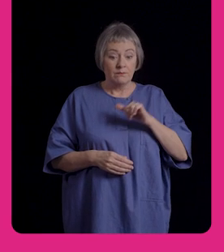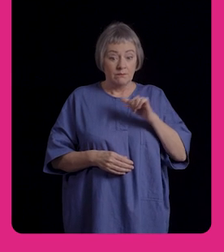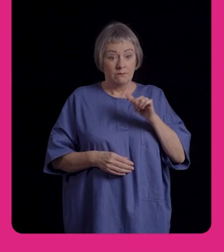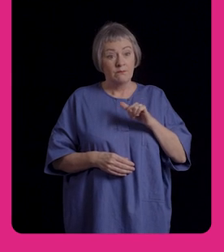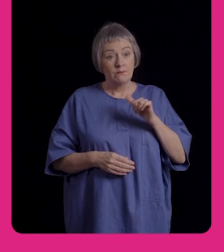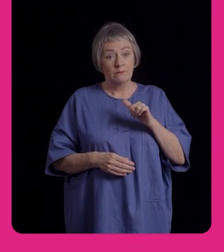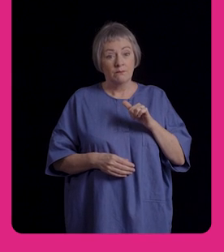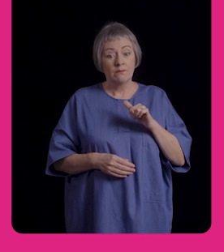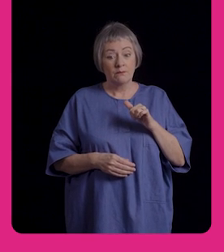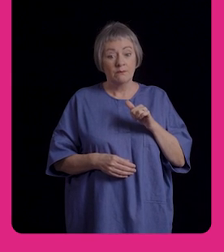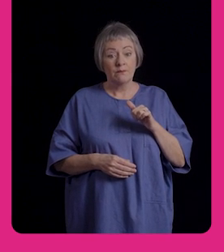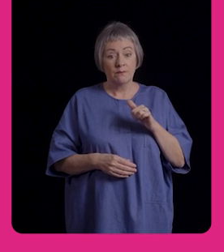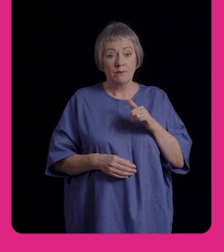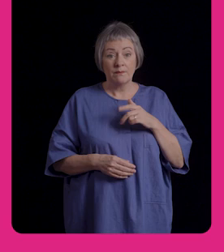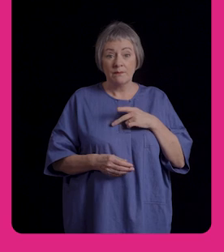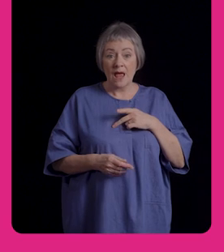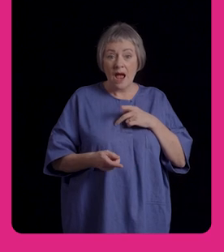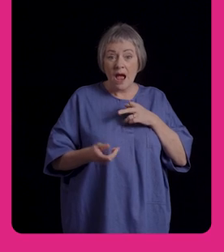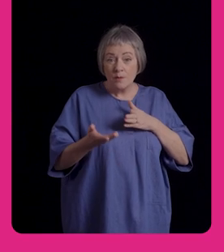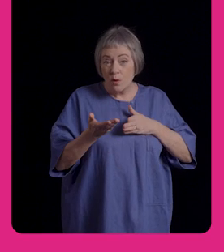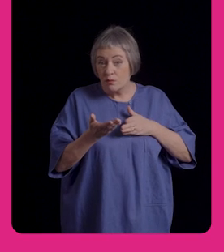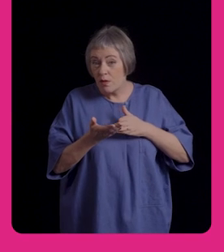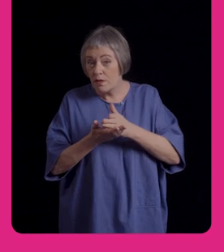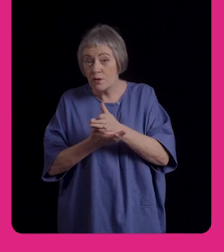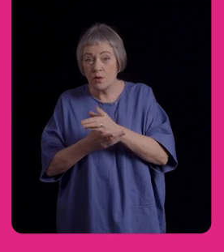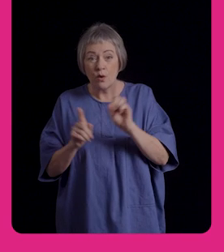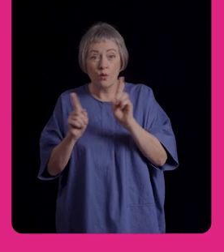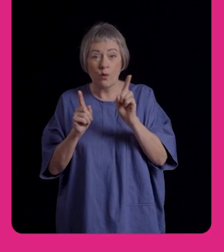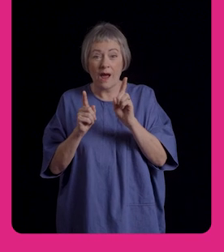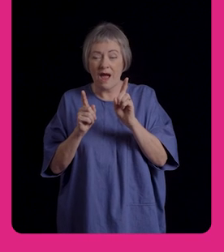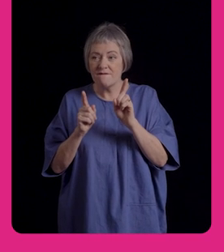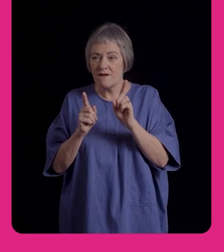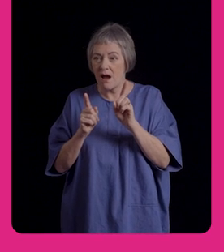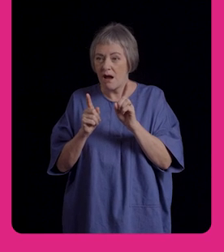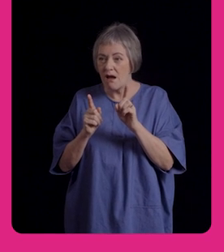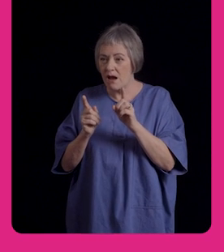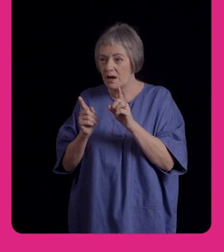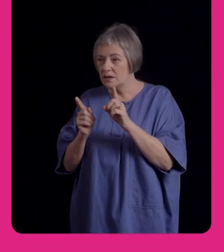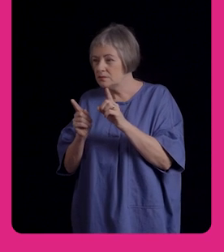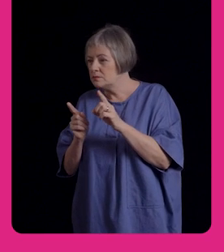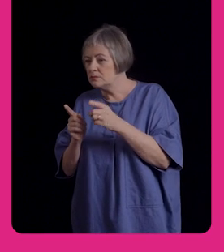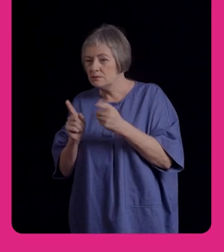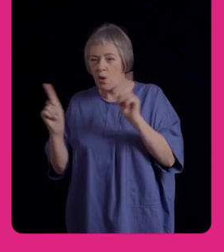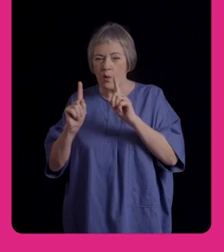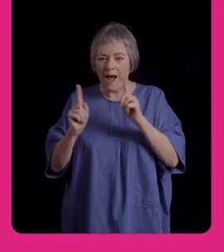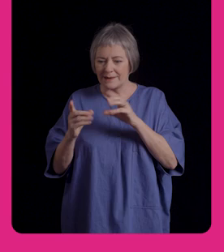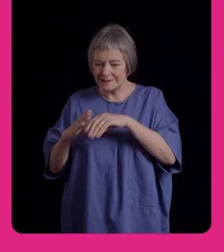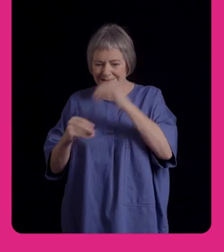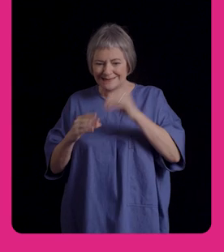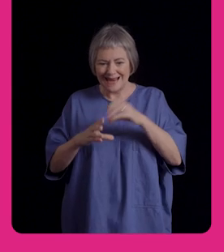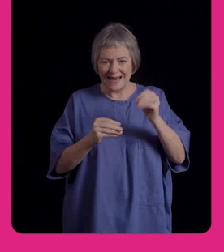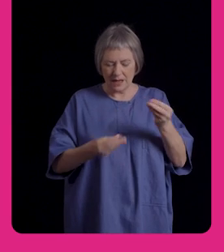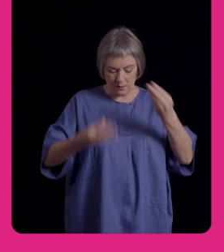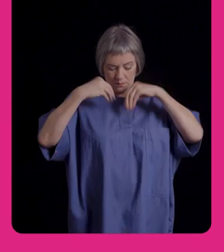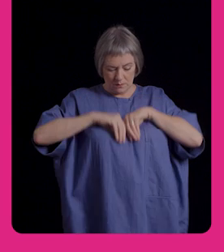yeah, I'm gonna root through whatever open provision crates to see what I can take